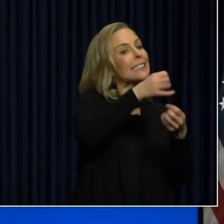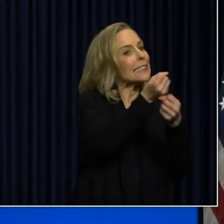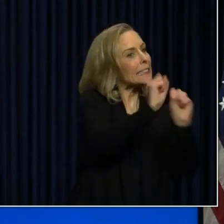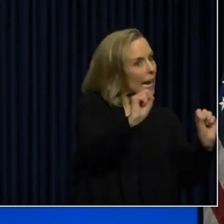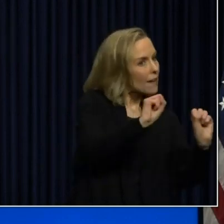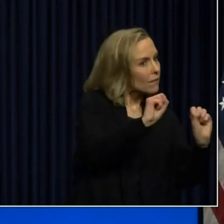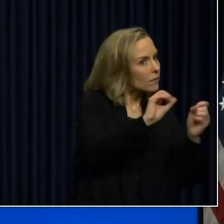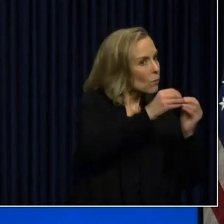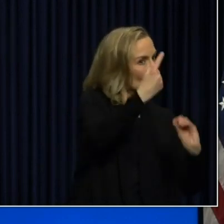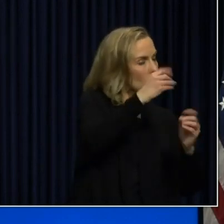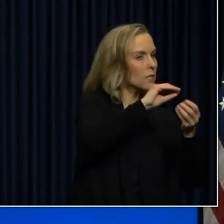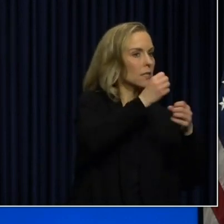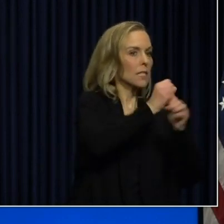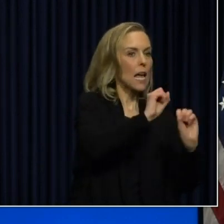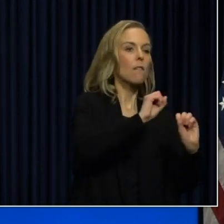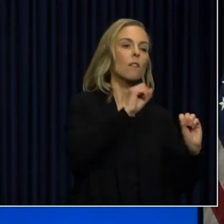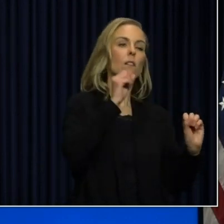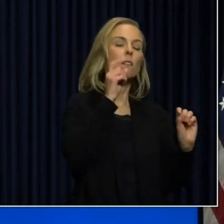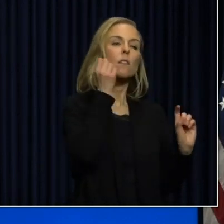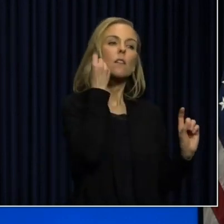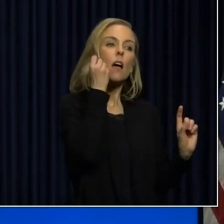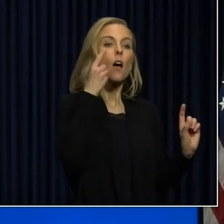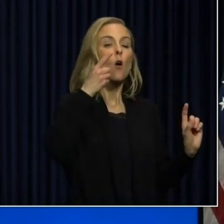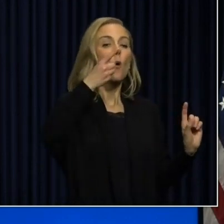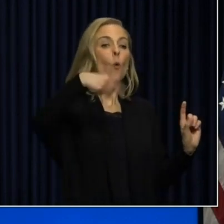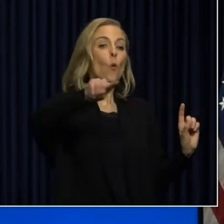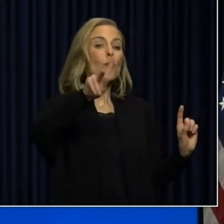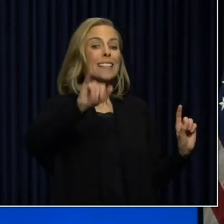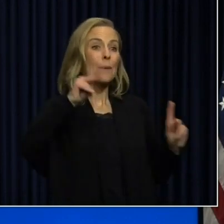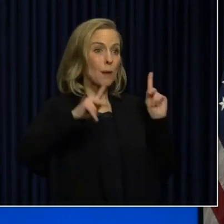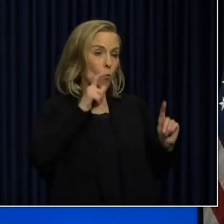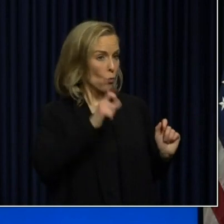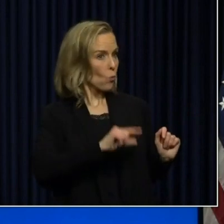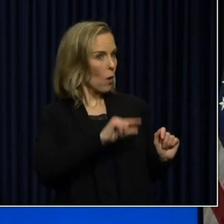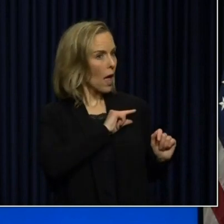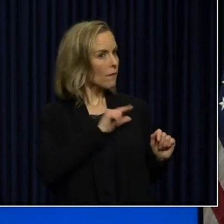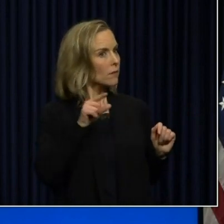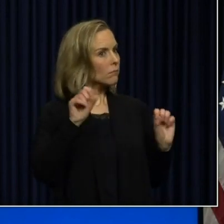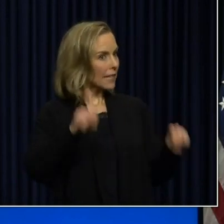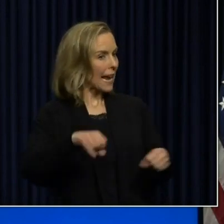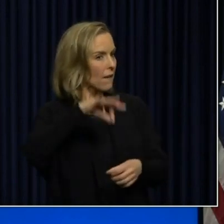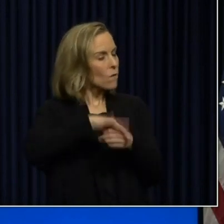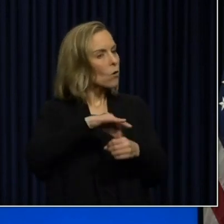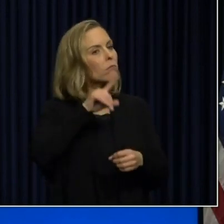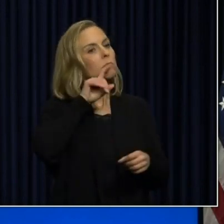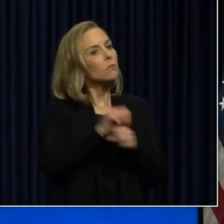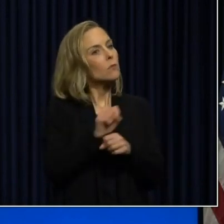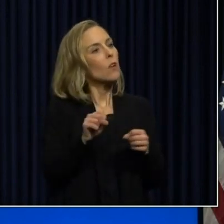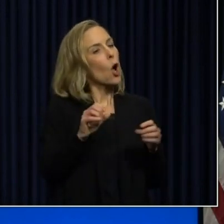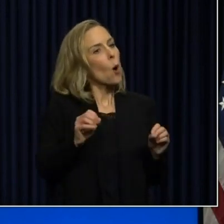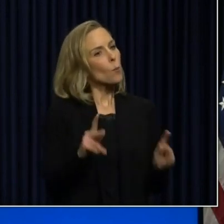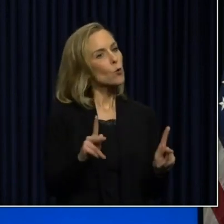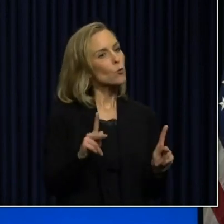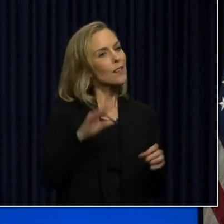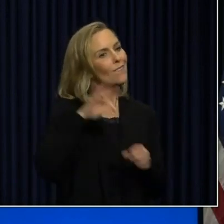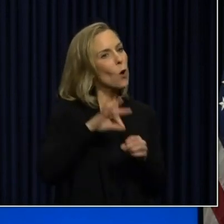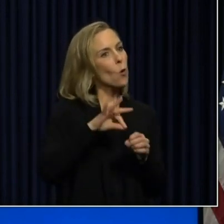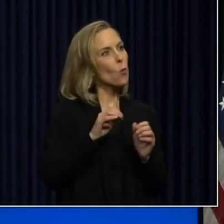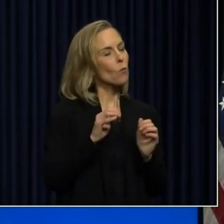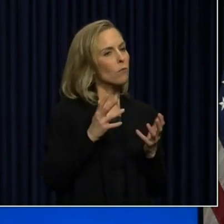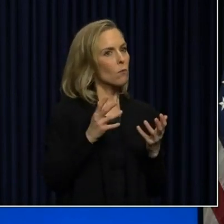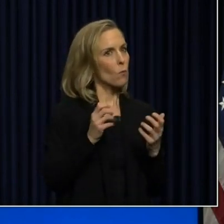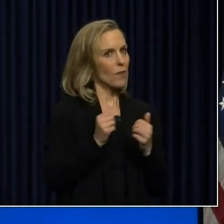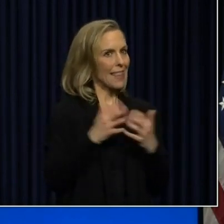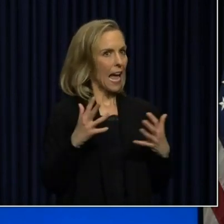gives all Kentuckians who are qualified to vote a real opportunity to vote without significant